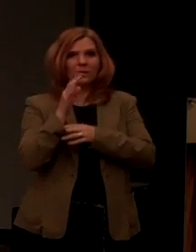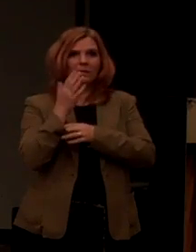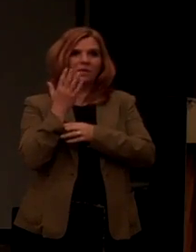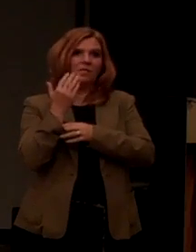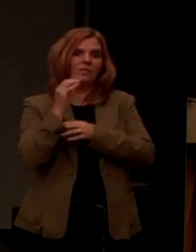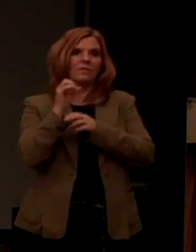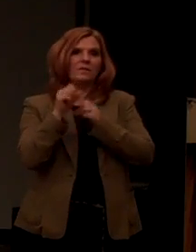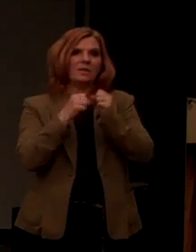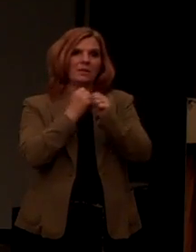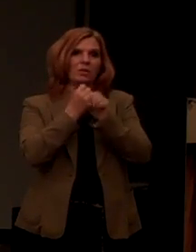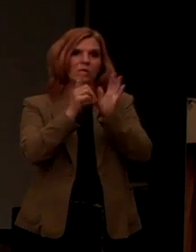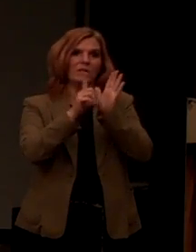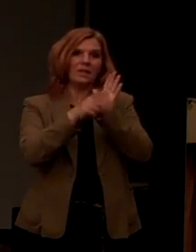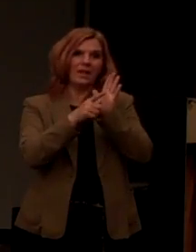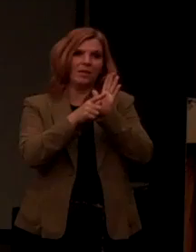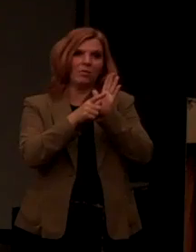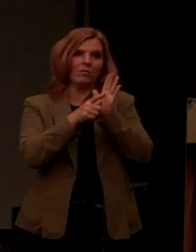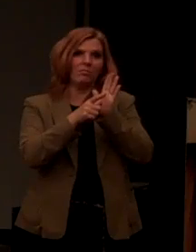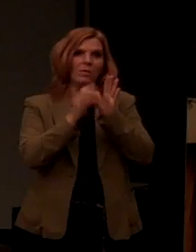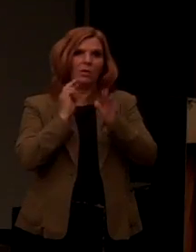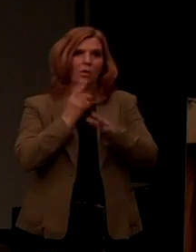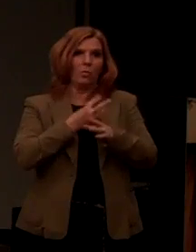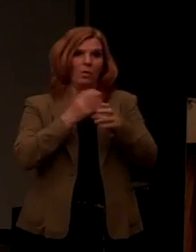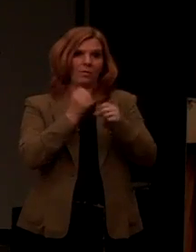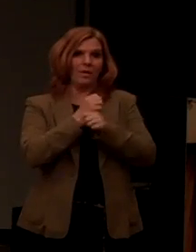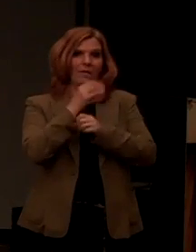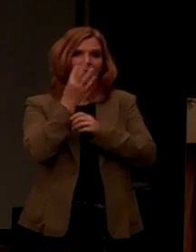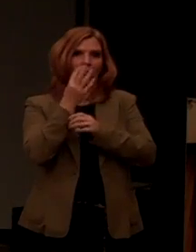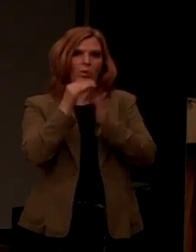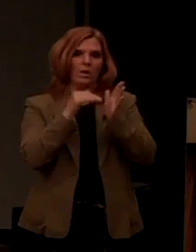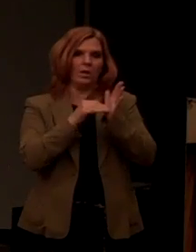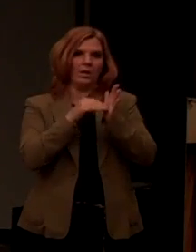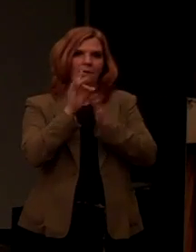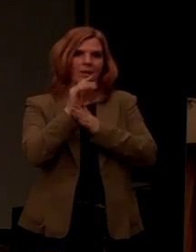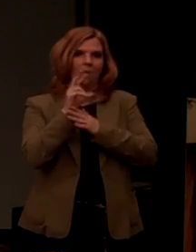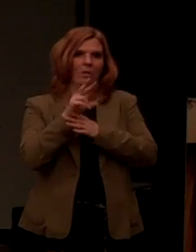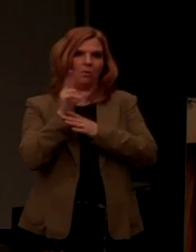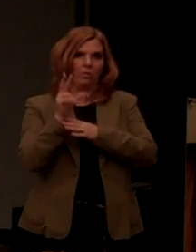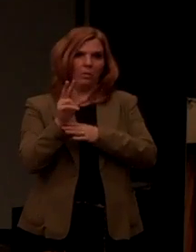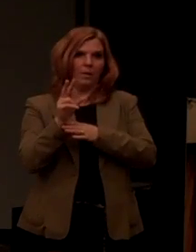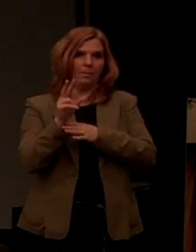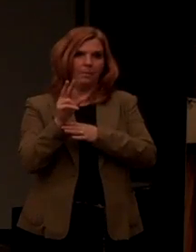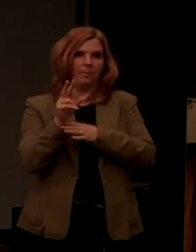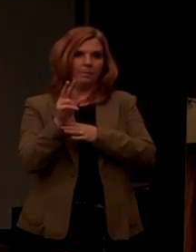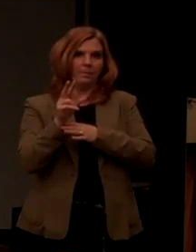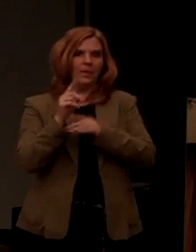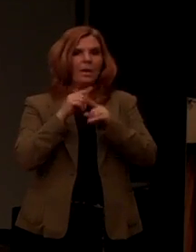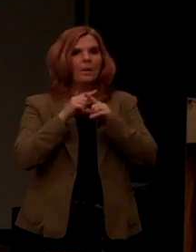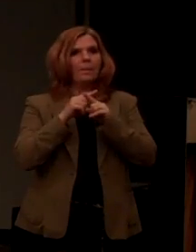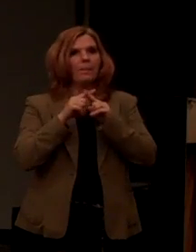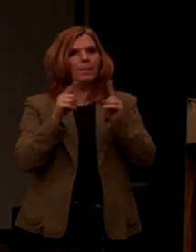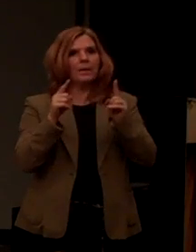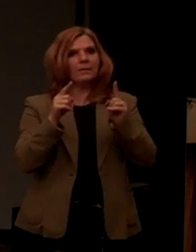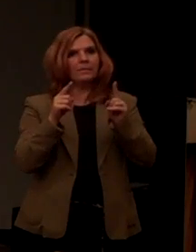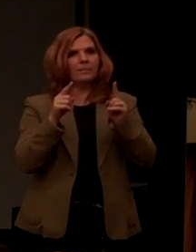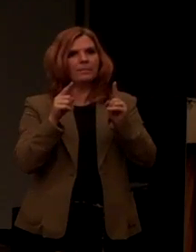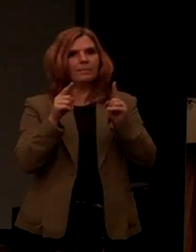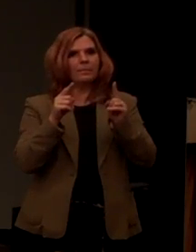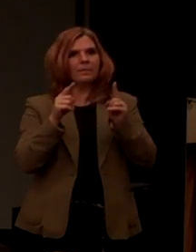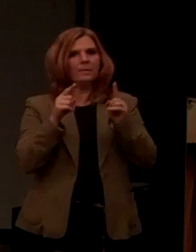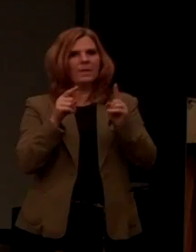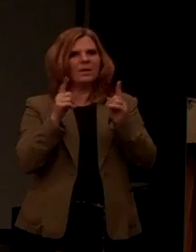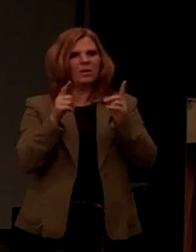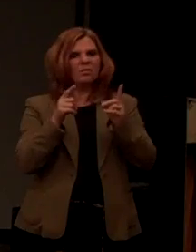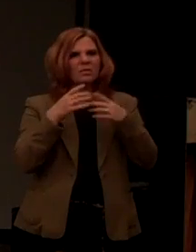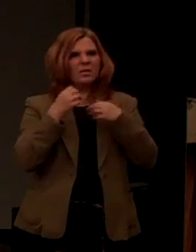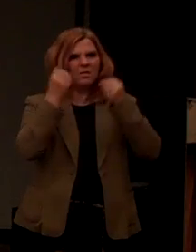15 years later or so, we've got 14,833. But here's the point that I